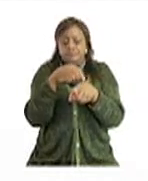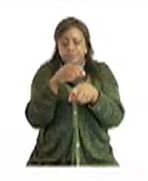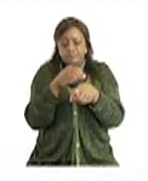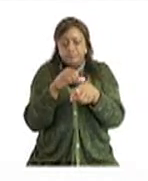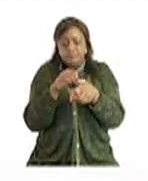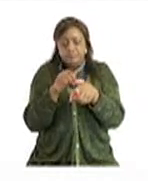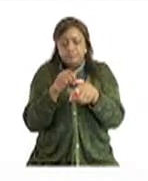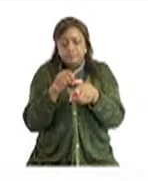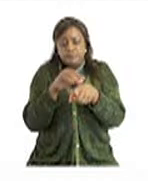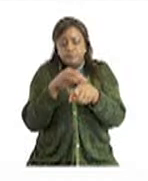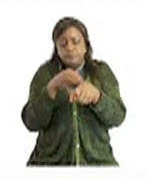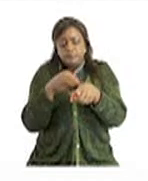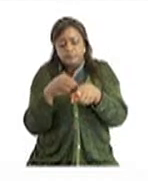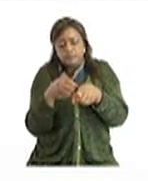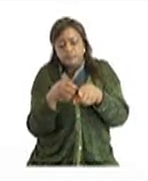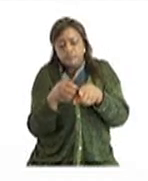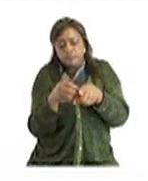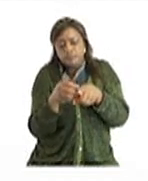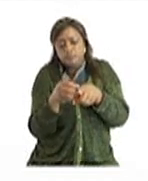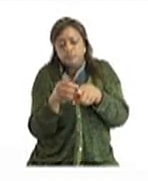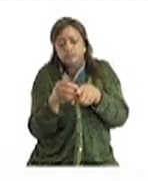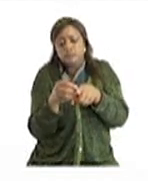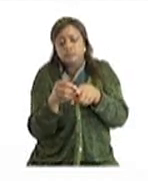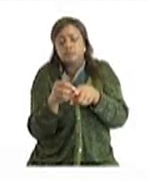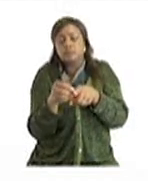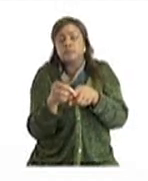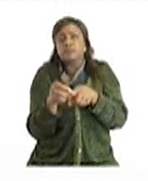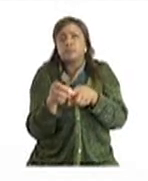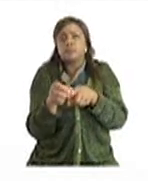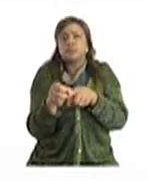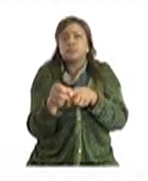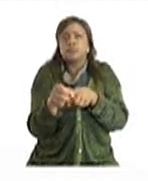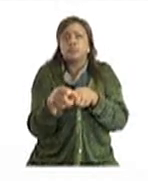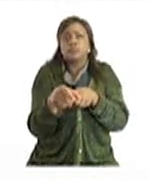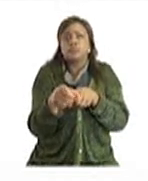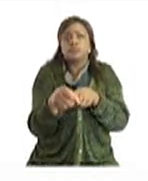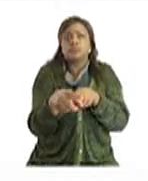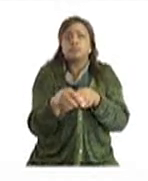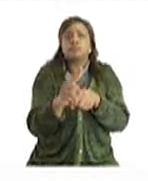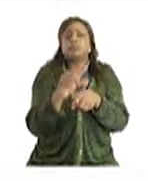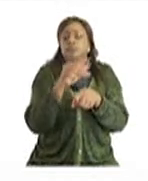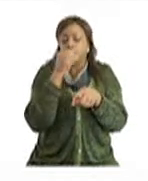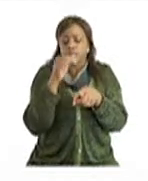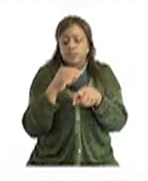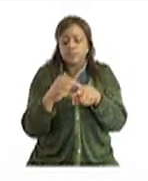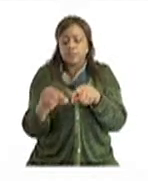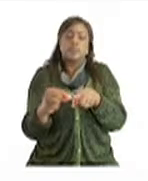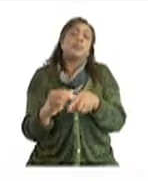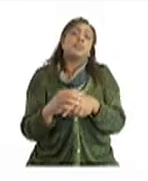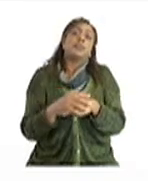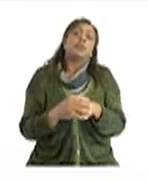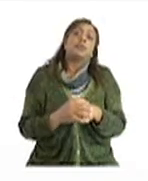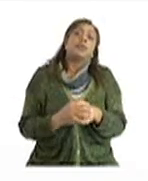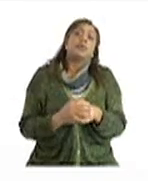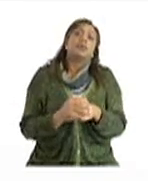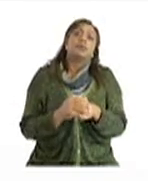cells. And all these contents will exit the male's body through the